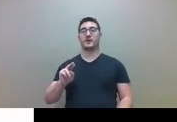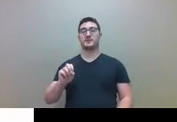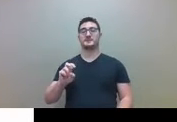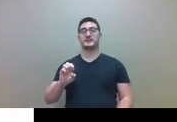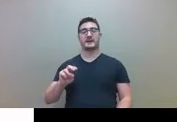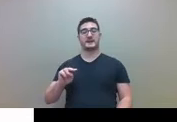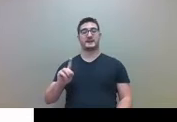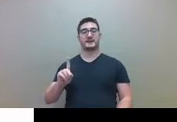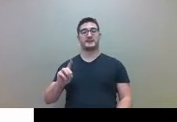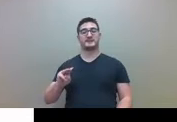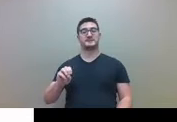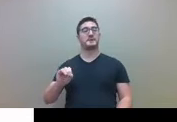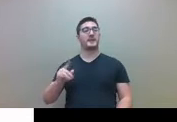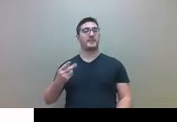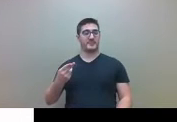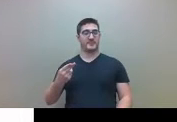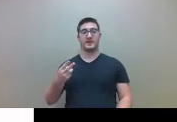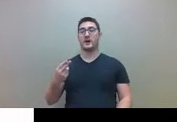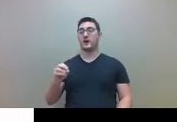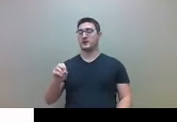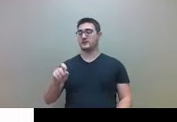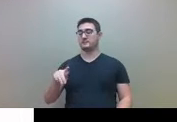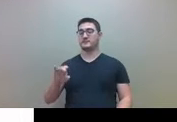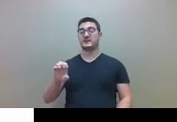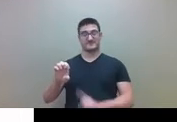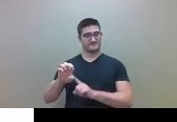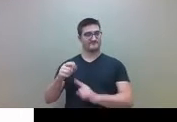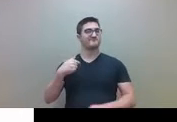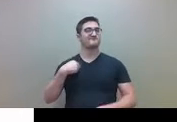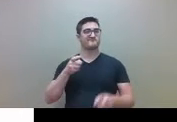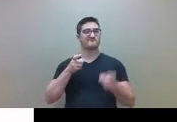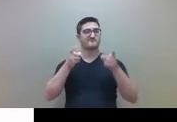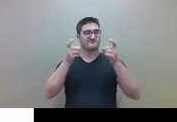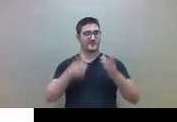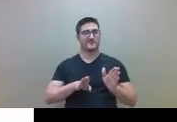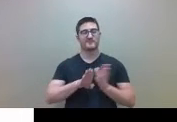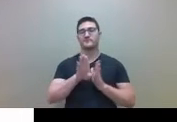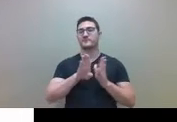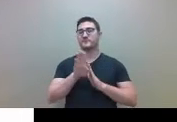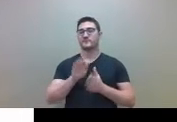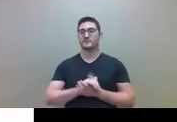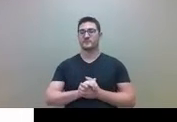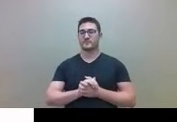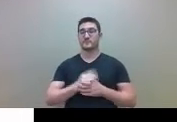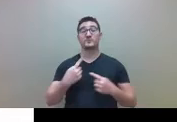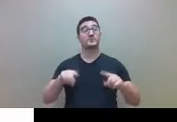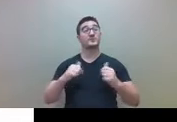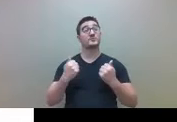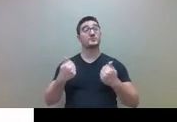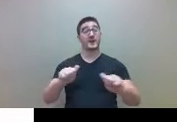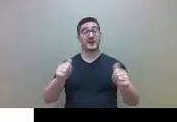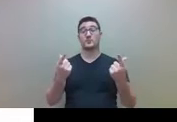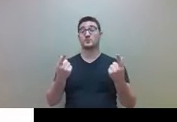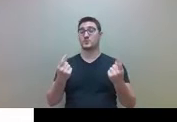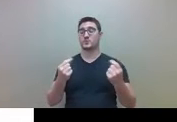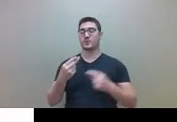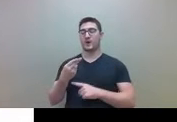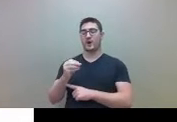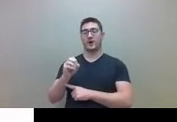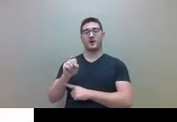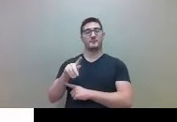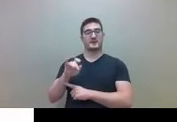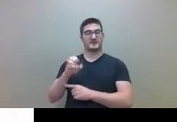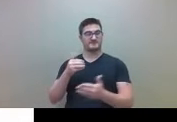Foundation. We are working really hard to bring palliative hospice end-of-life care to the community. We are here with a very